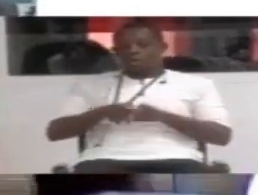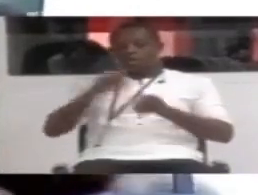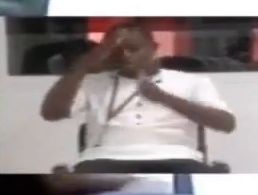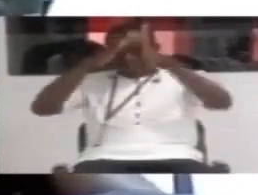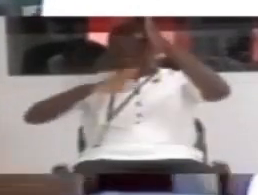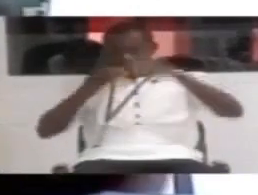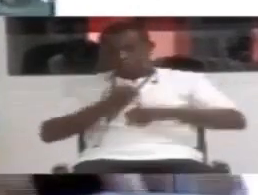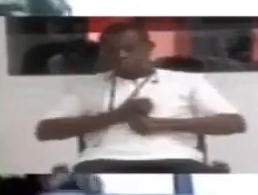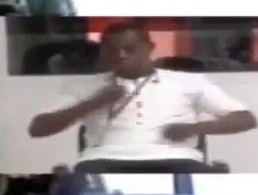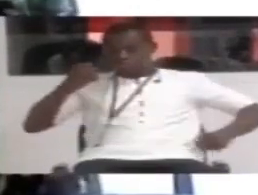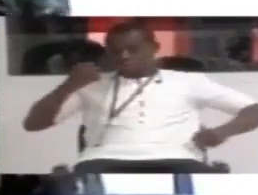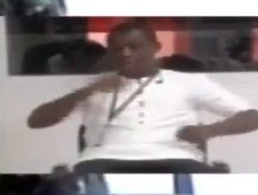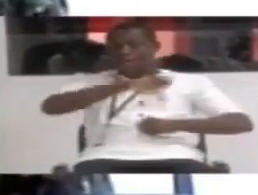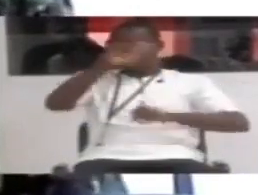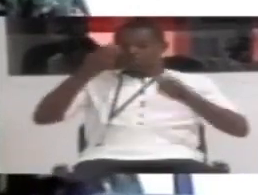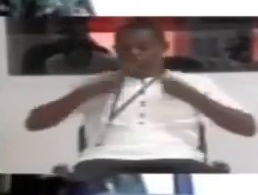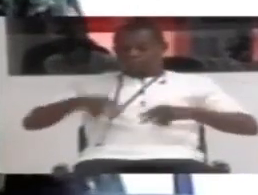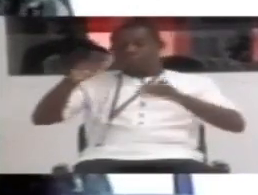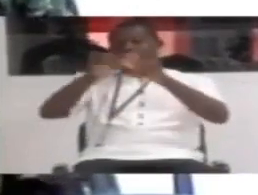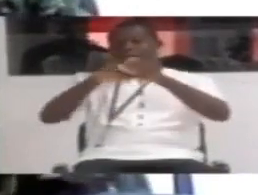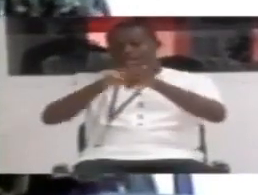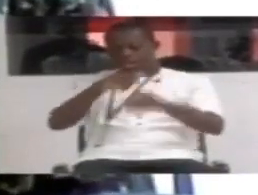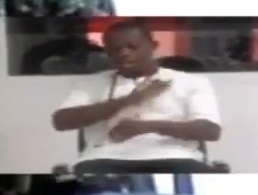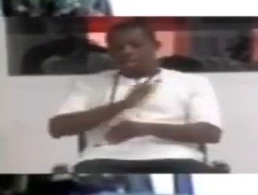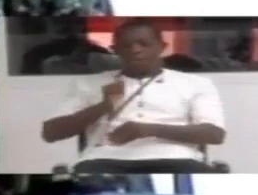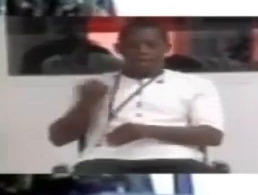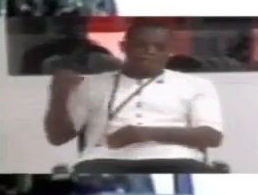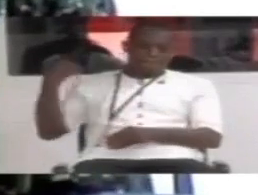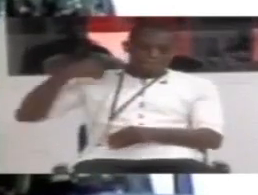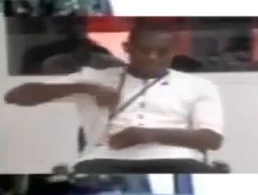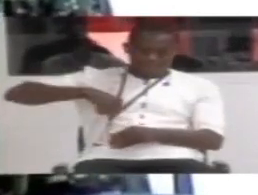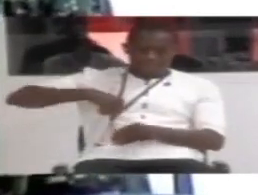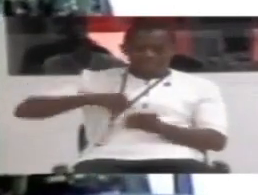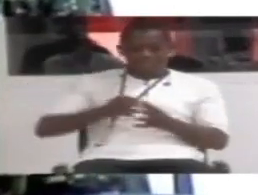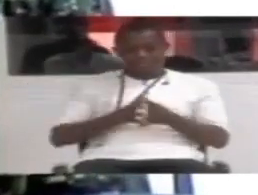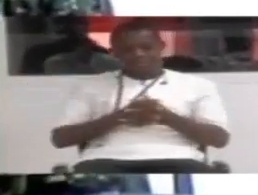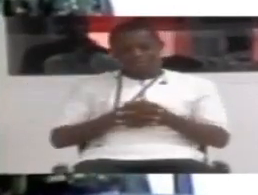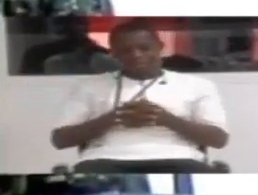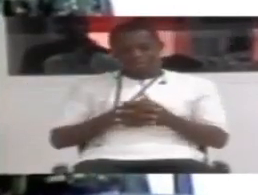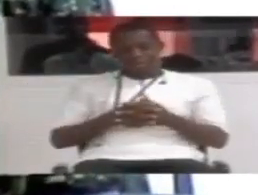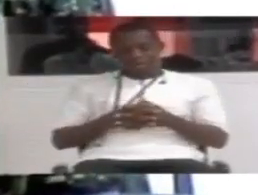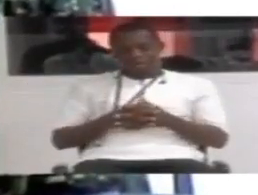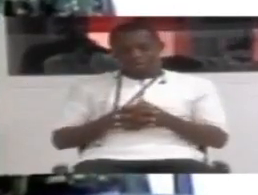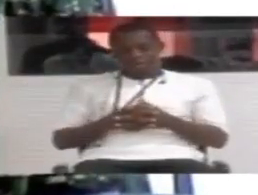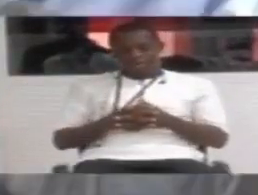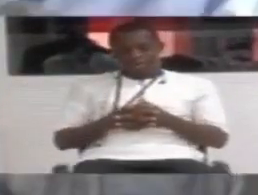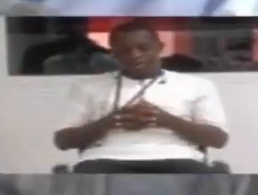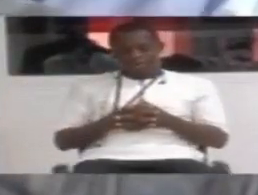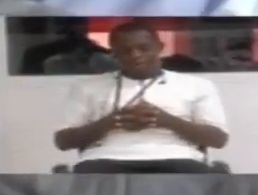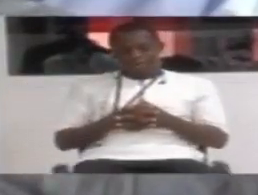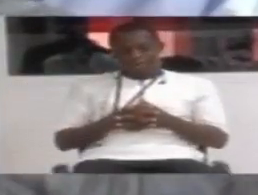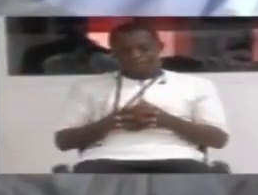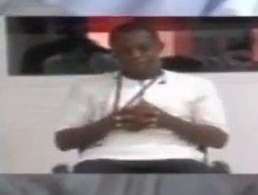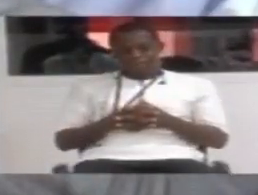equipment ak uniforme bi yeb ci suñ bag yi. But we had our military equipment and our uniforms inside our bags.